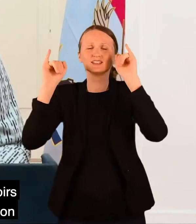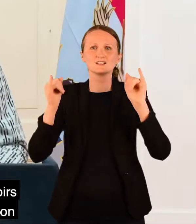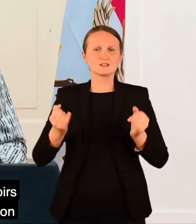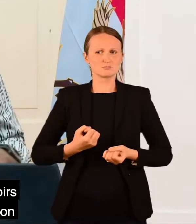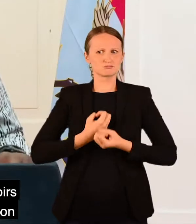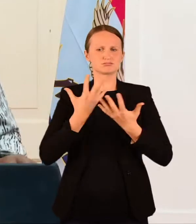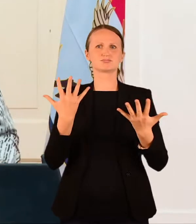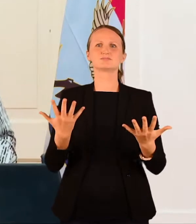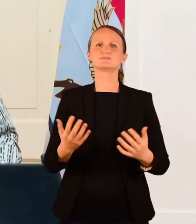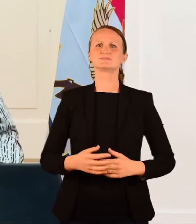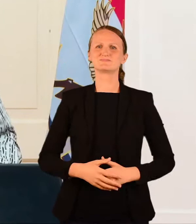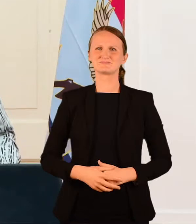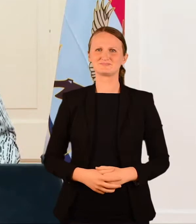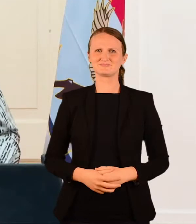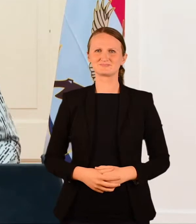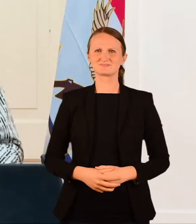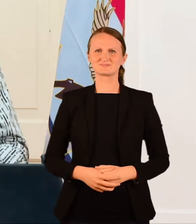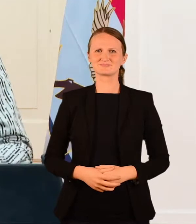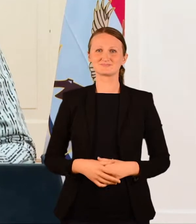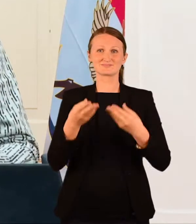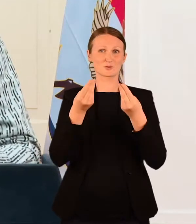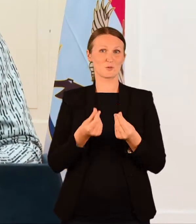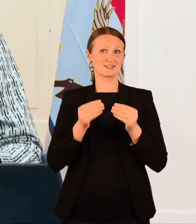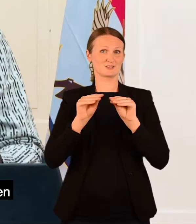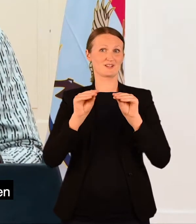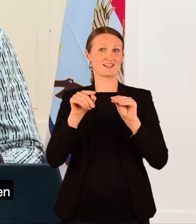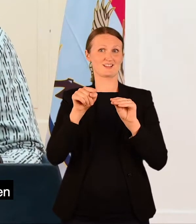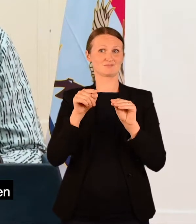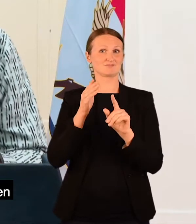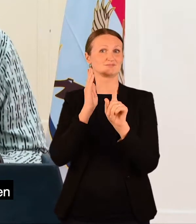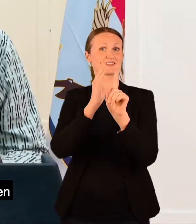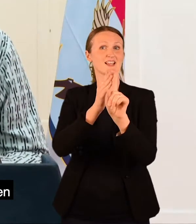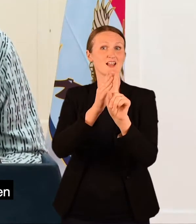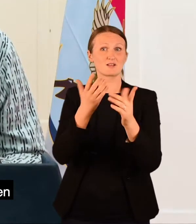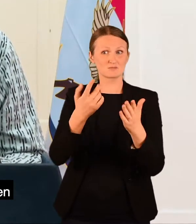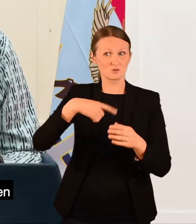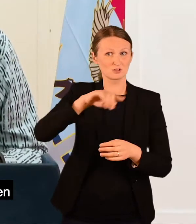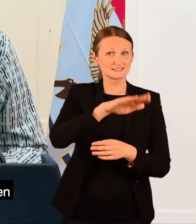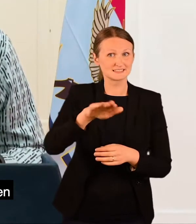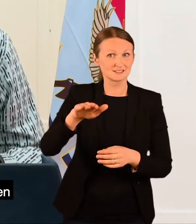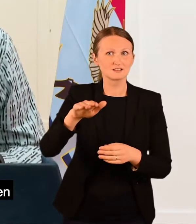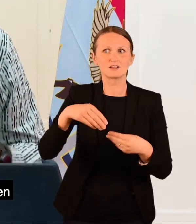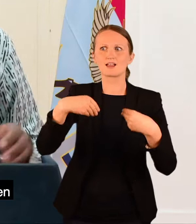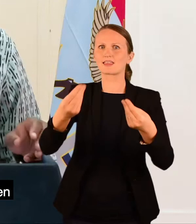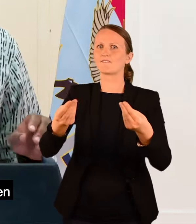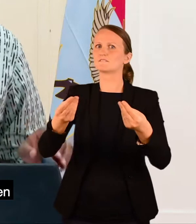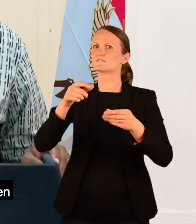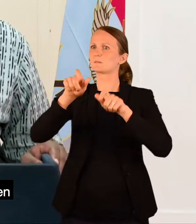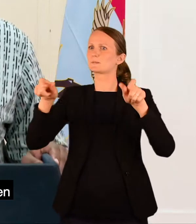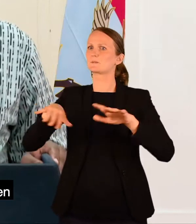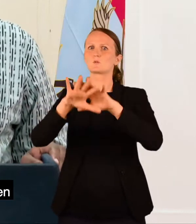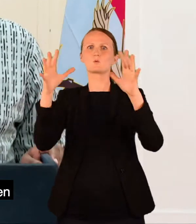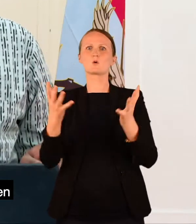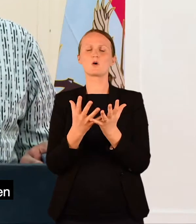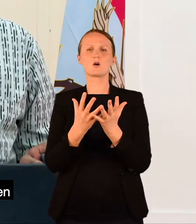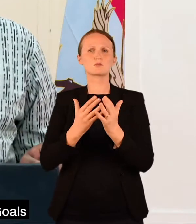innovation to come to the fore. Quality education for our children drives human